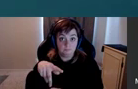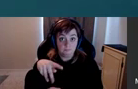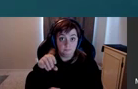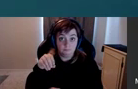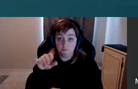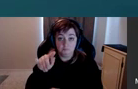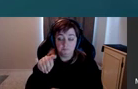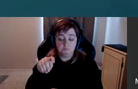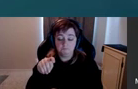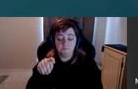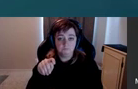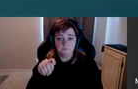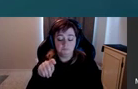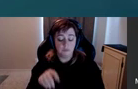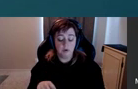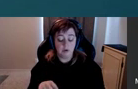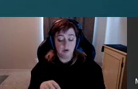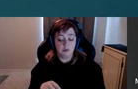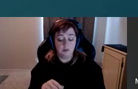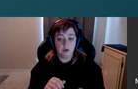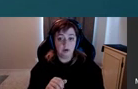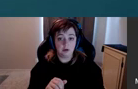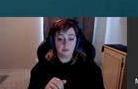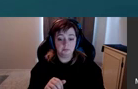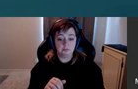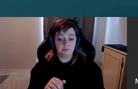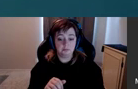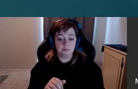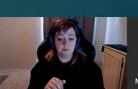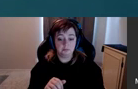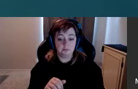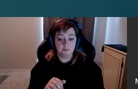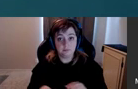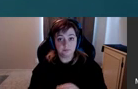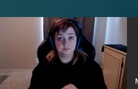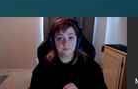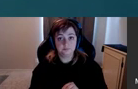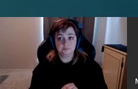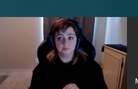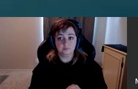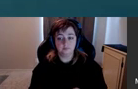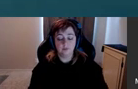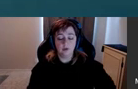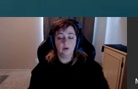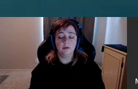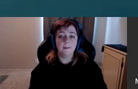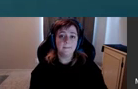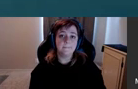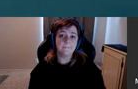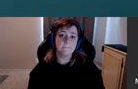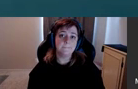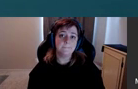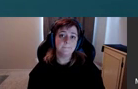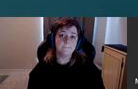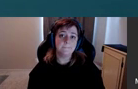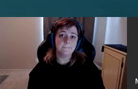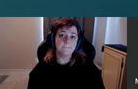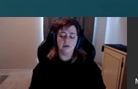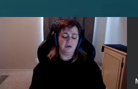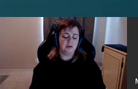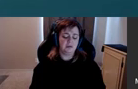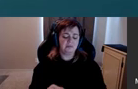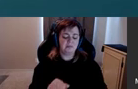pretend that we could become a melting pot, we shouldn't. You know, that would just make these beautiful colors into